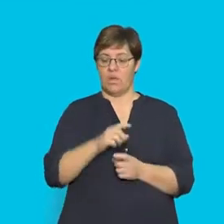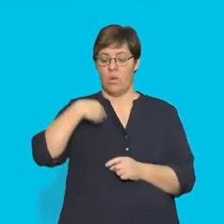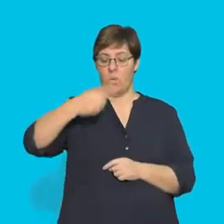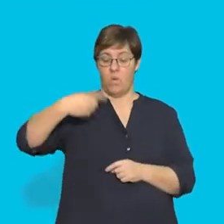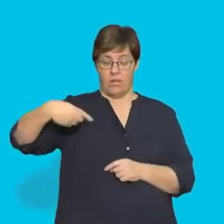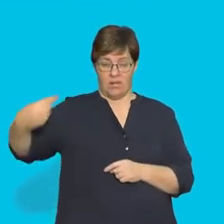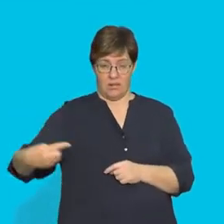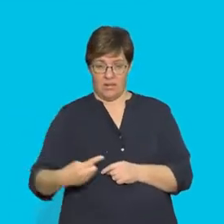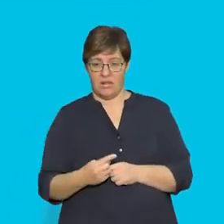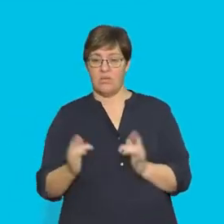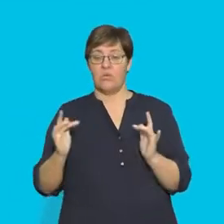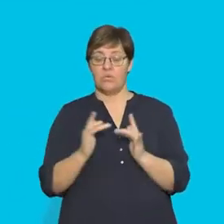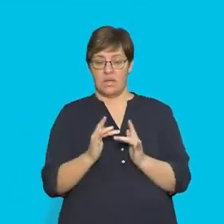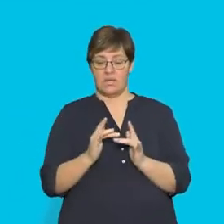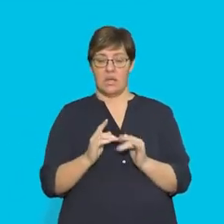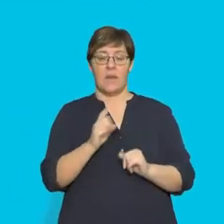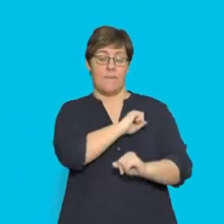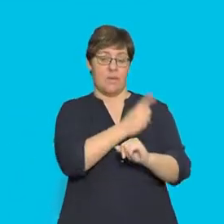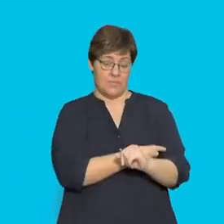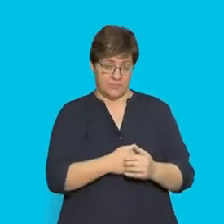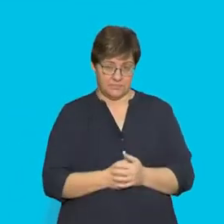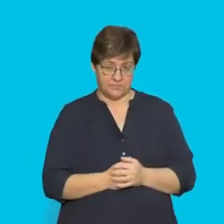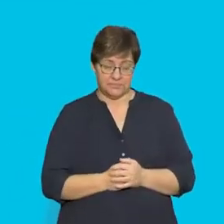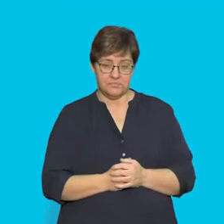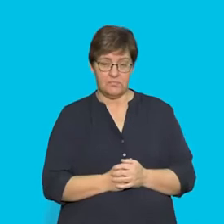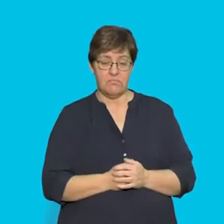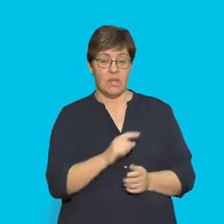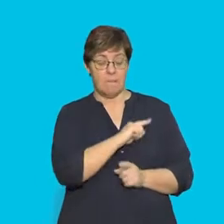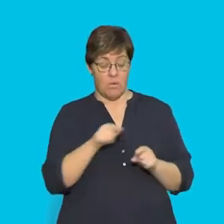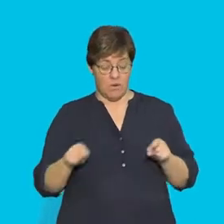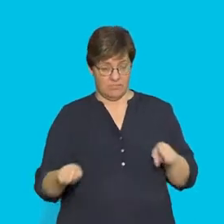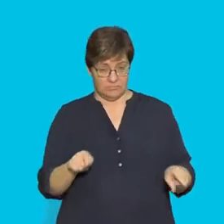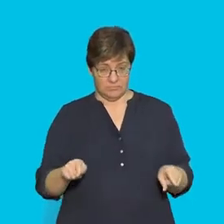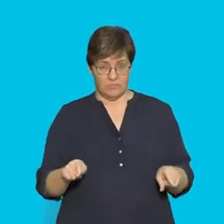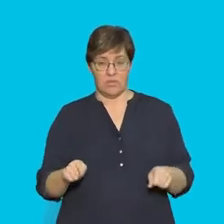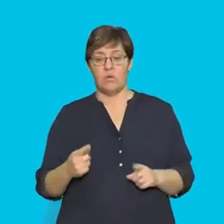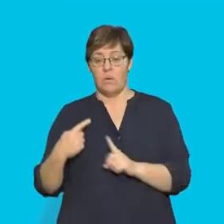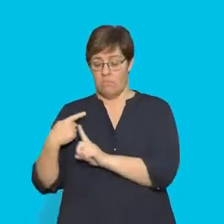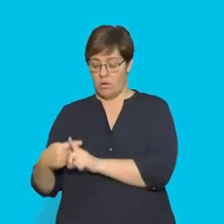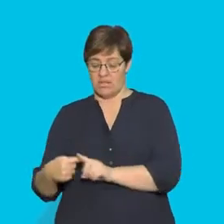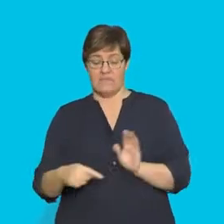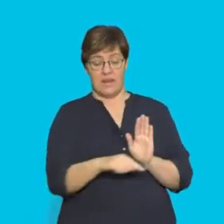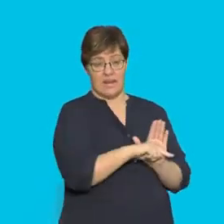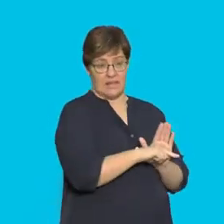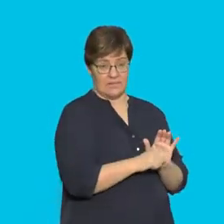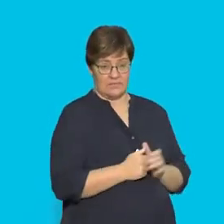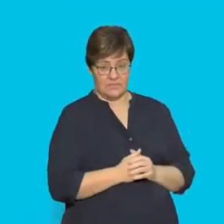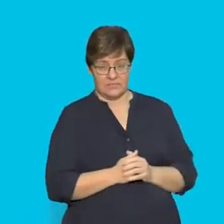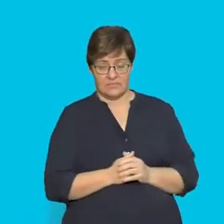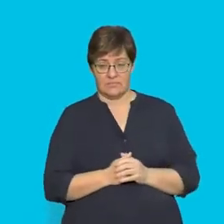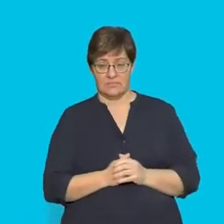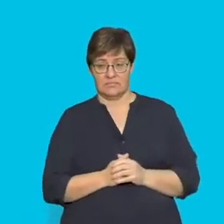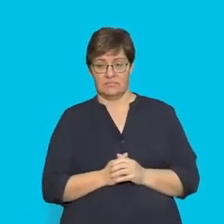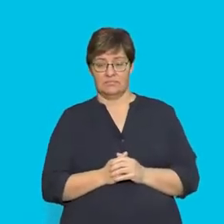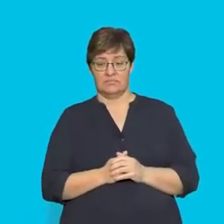that's connected to a power supply. And the power supply is indicated by that positive terminal